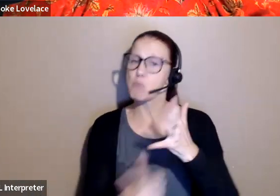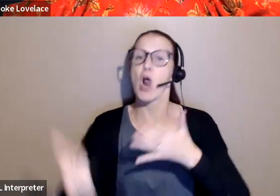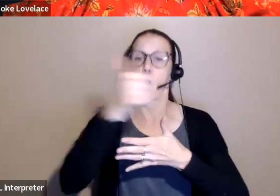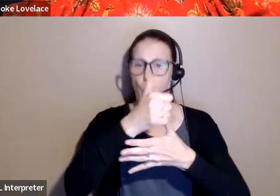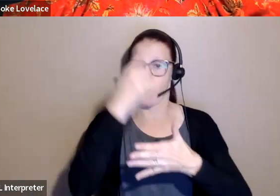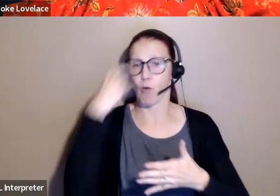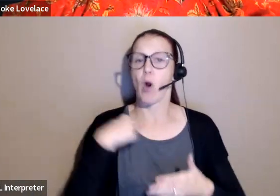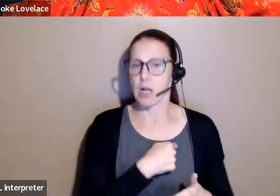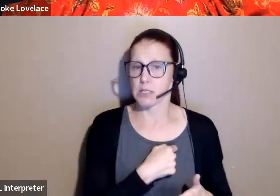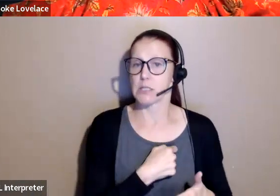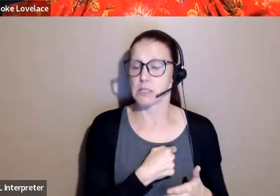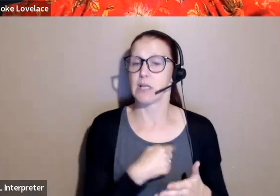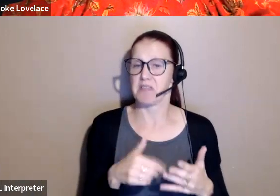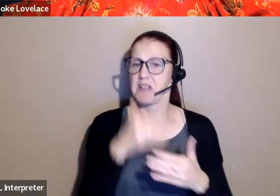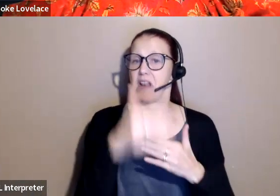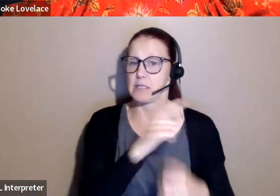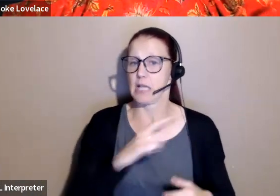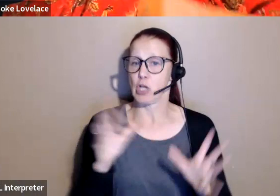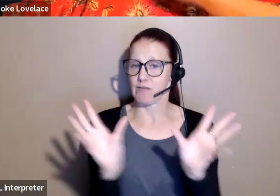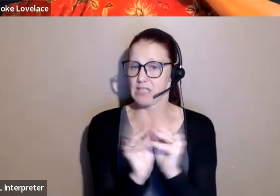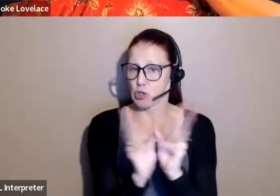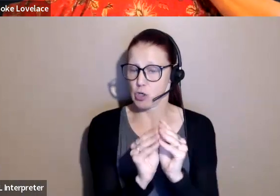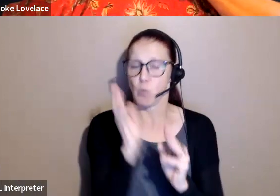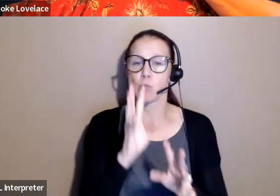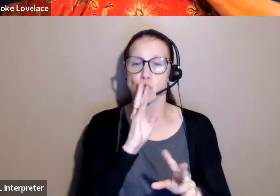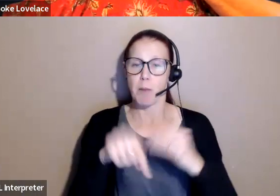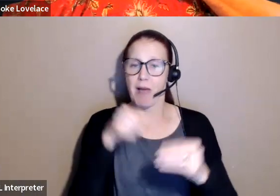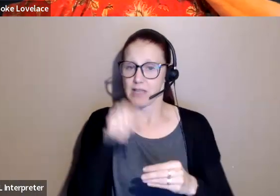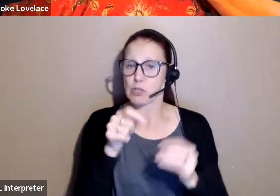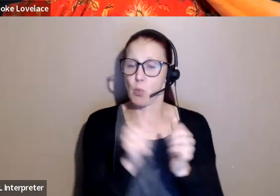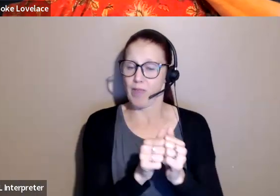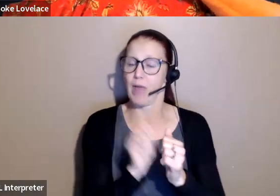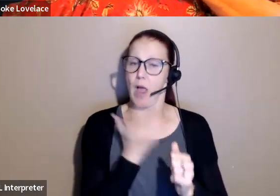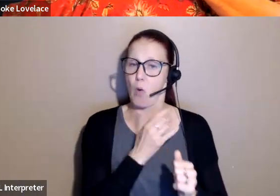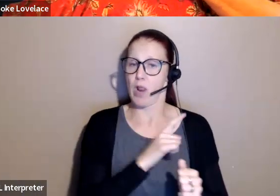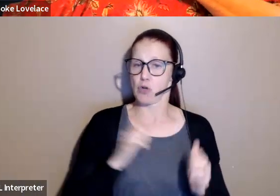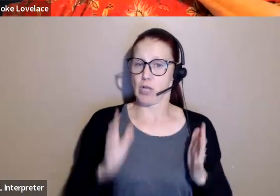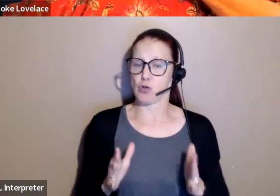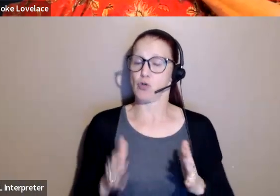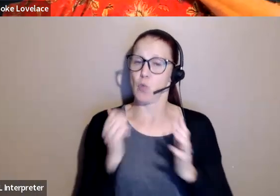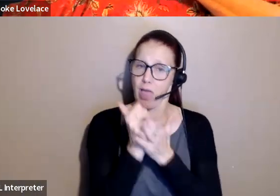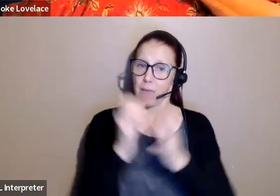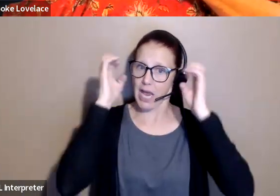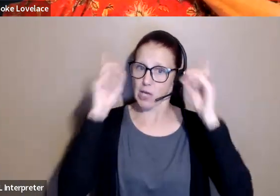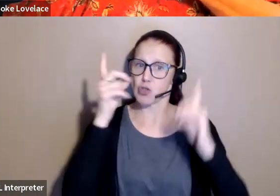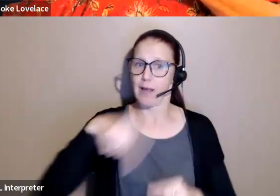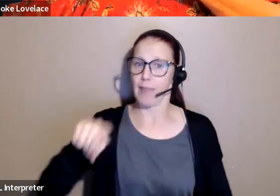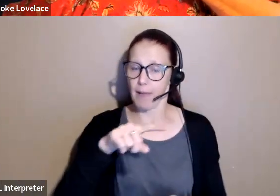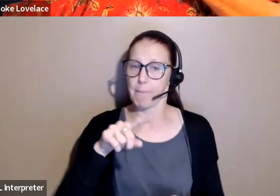This coming legislative session, we'll be talking about this with legislators to educate them